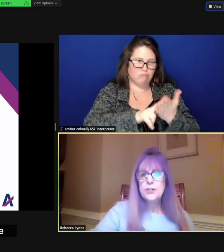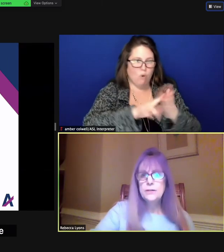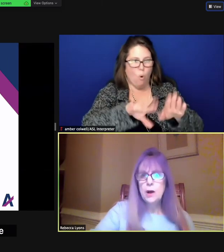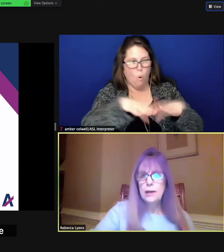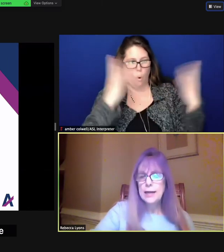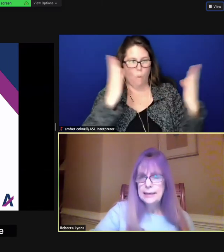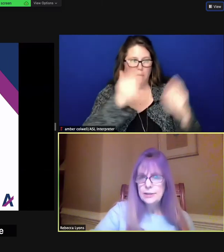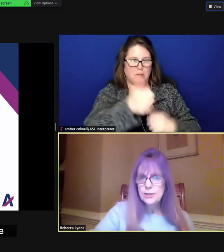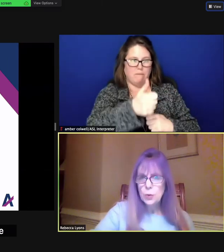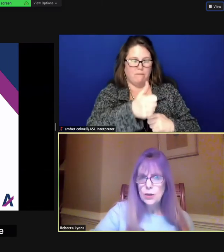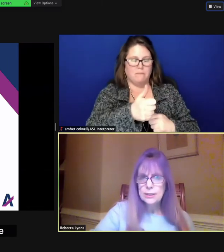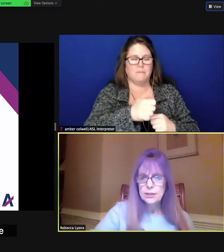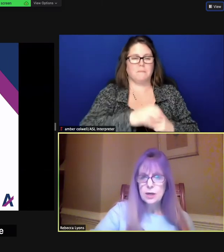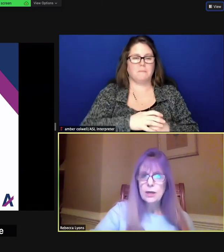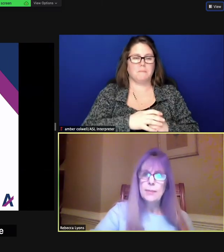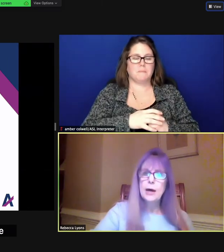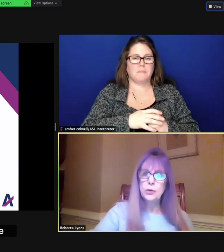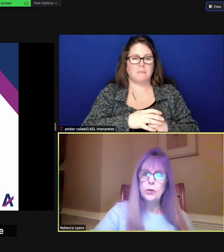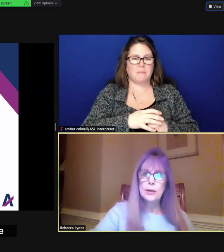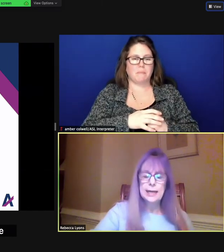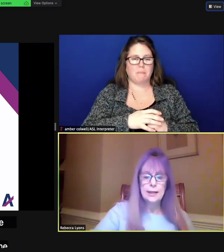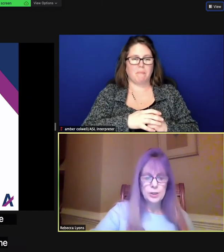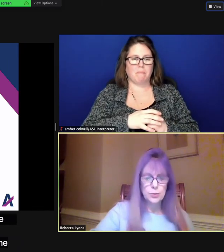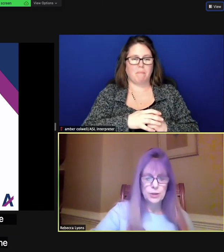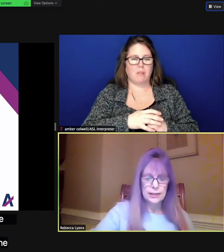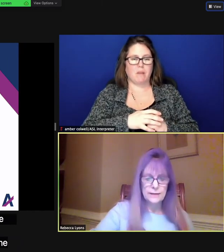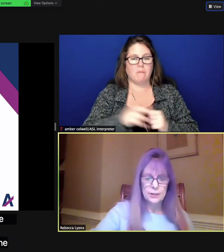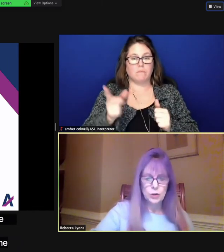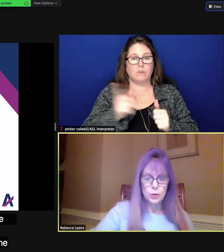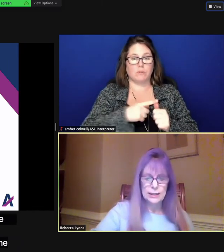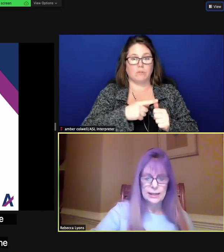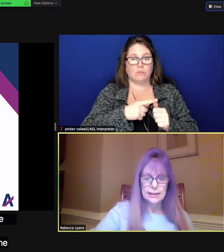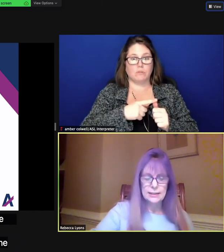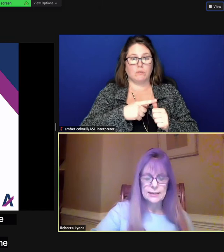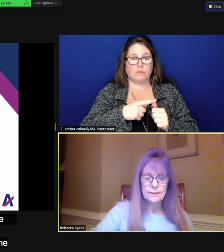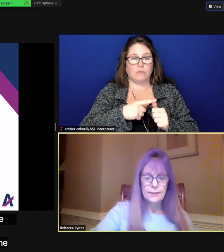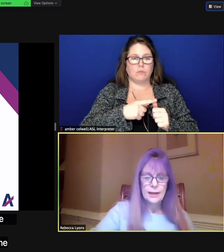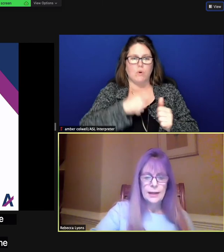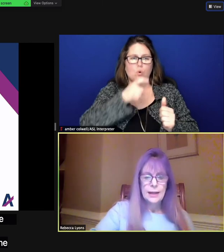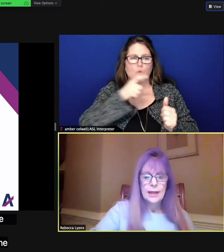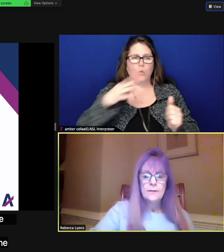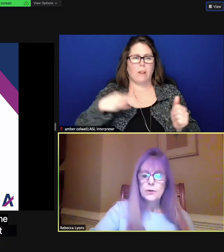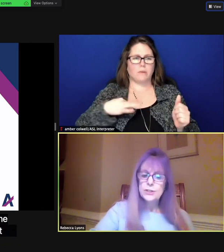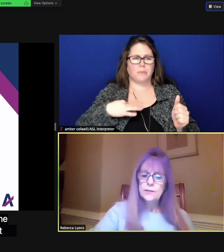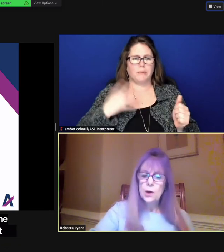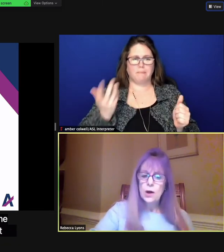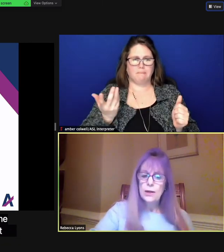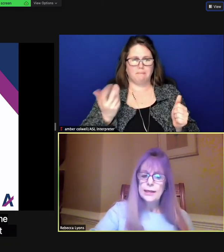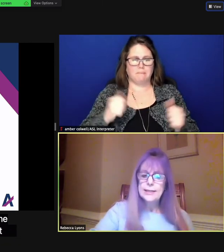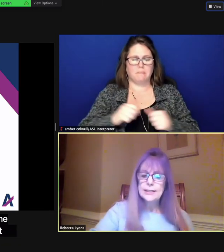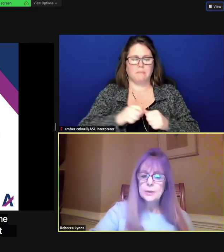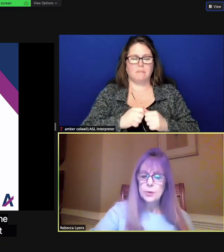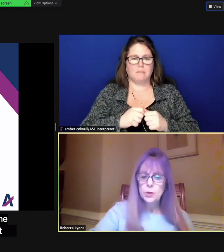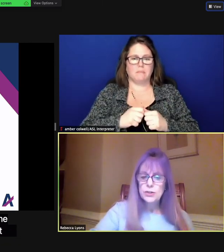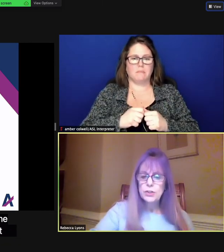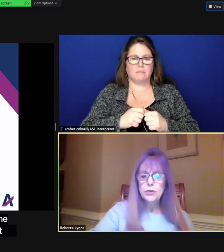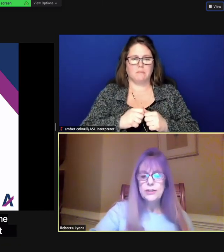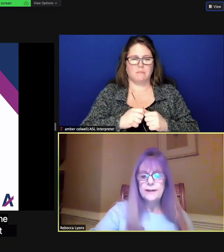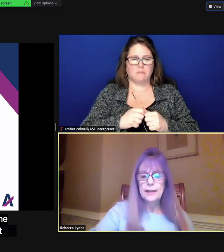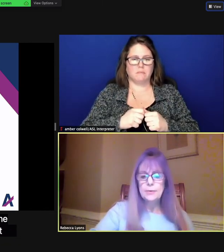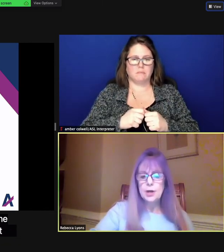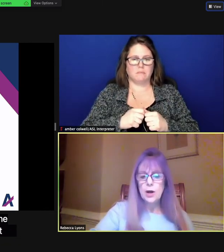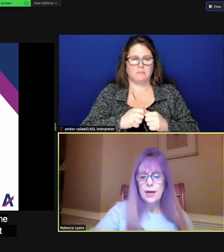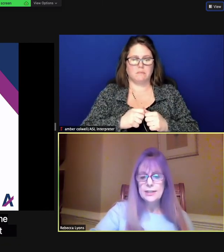First of all, I think it's important to talk about who an eligible individual is. First of all, it's a person